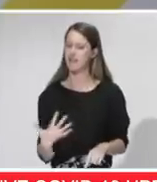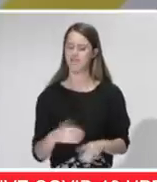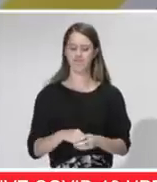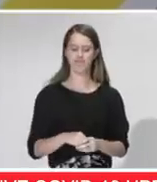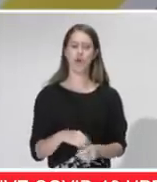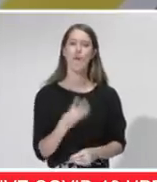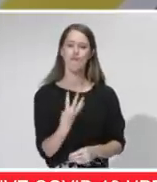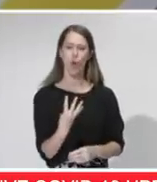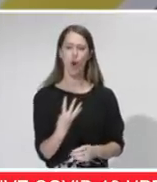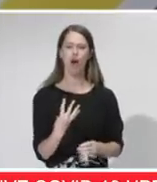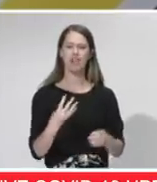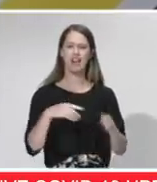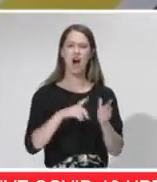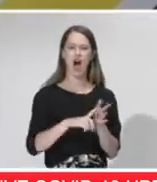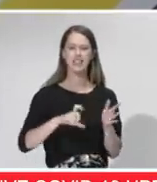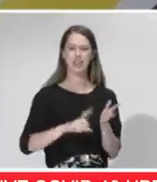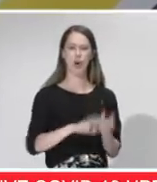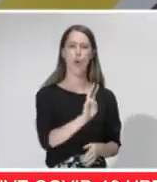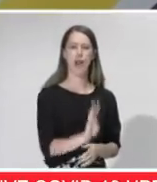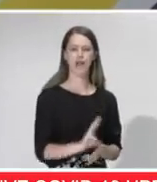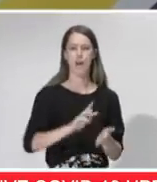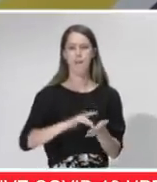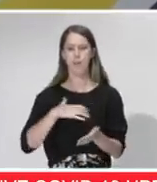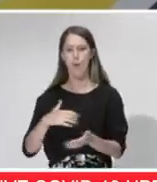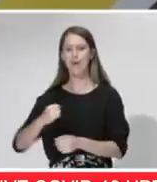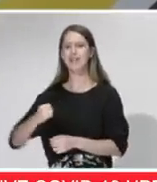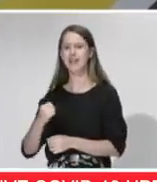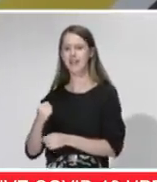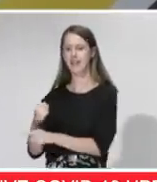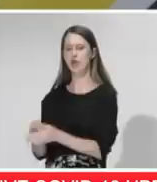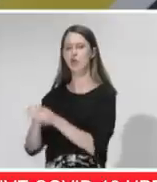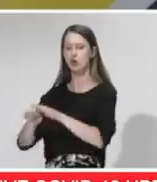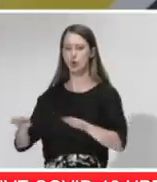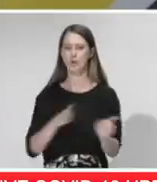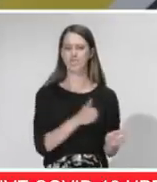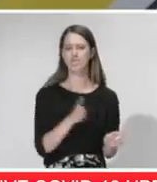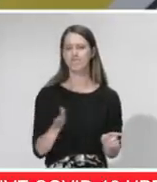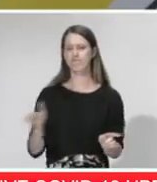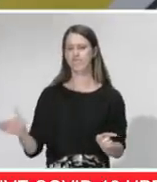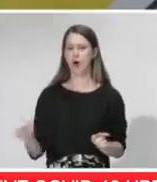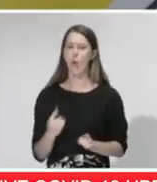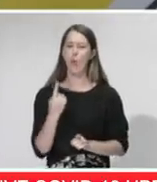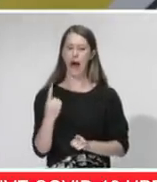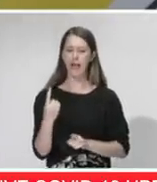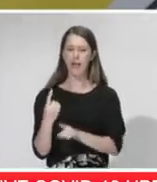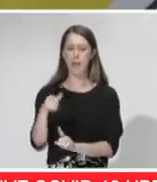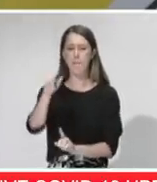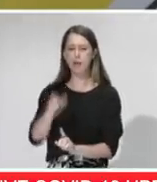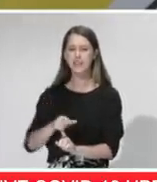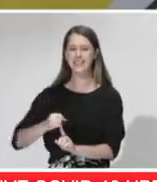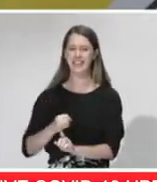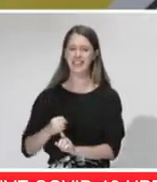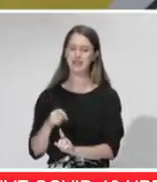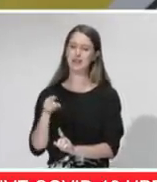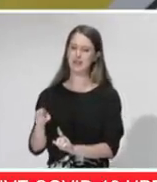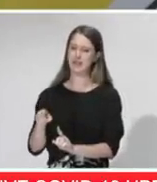4 people in ICU in Wellington, Middlemore, Dunedin and North Shore hospitals. One of these ICU patients in